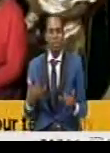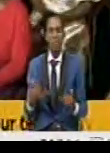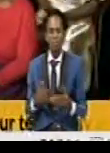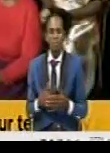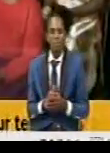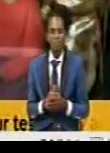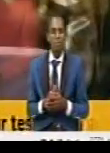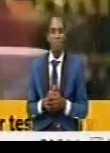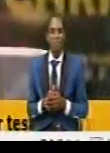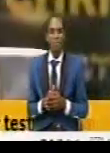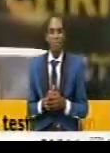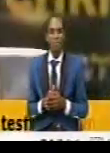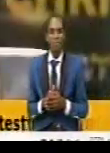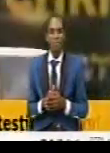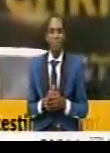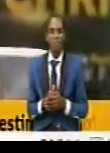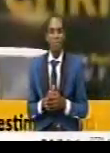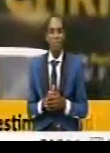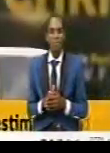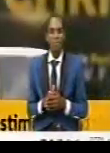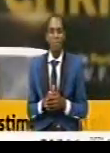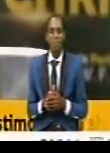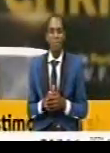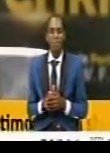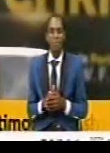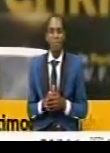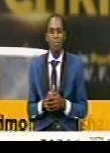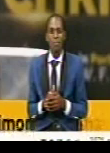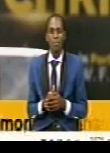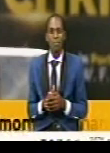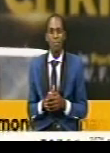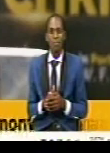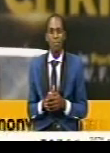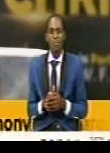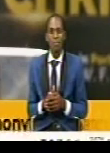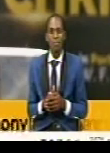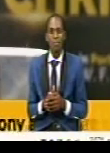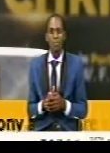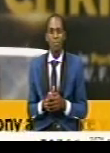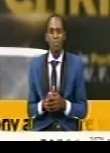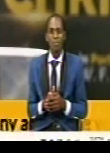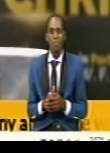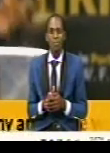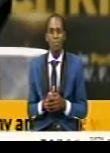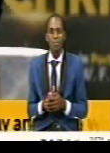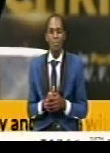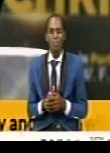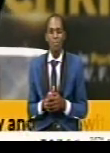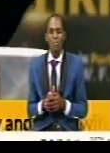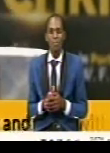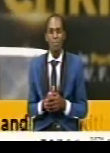testimony. Let's listen to the next person before we go to social media. Okay.